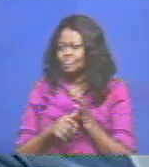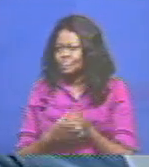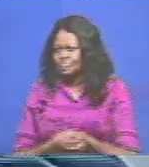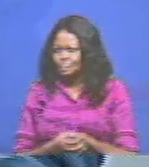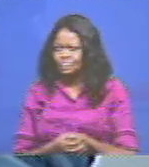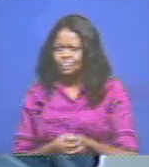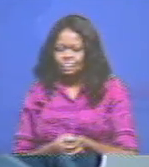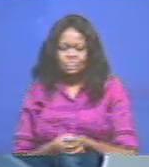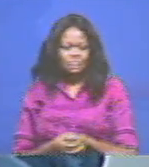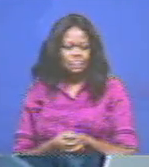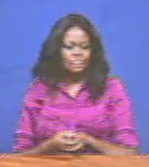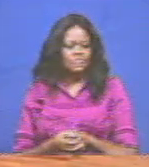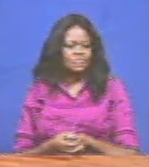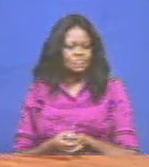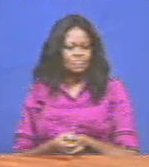As